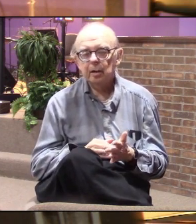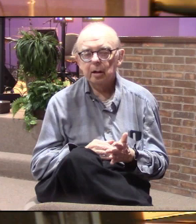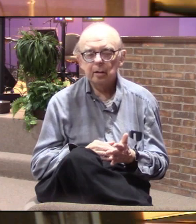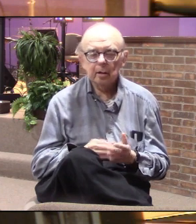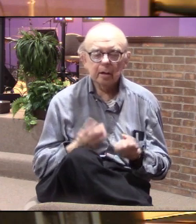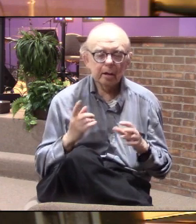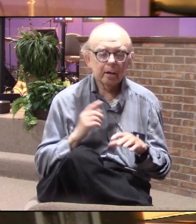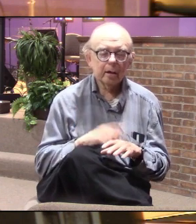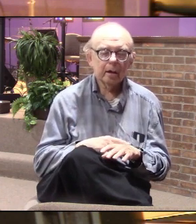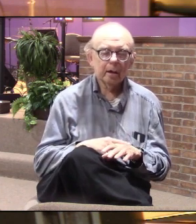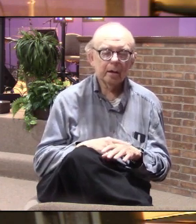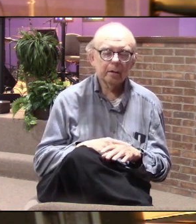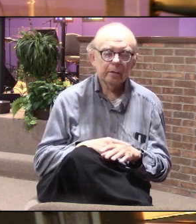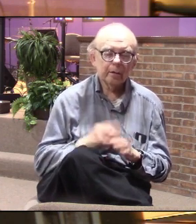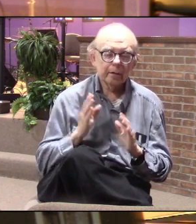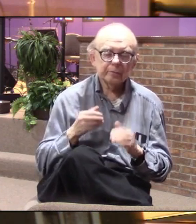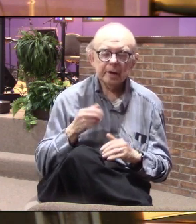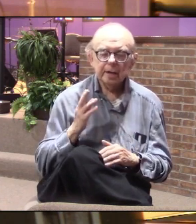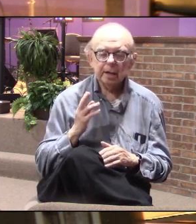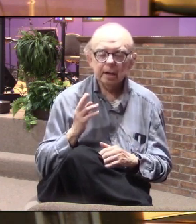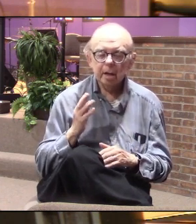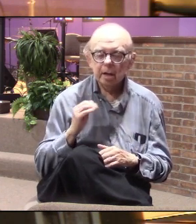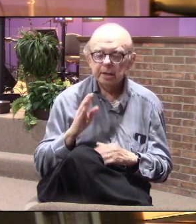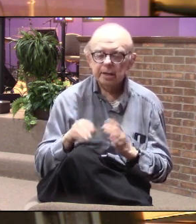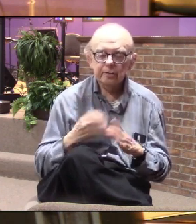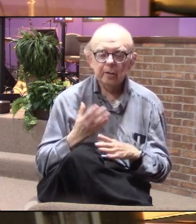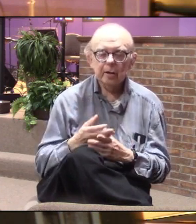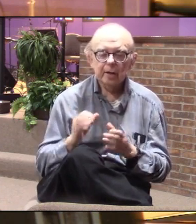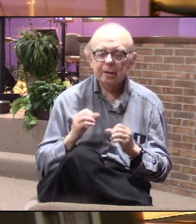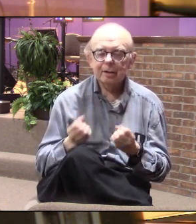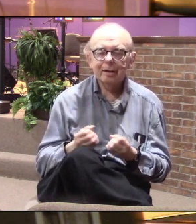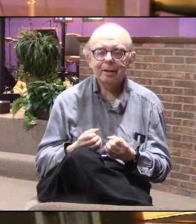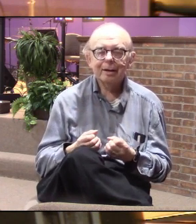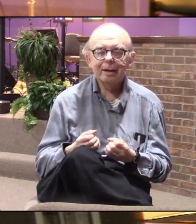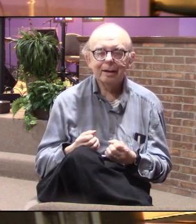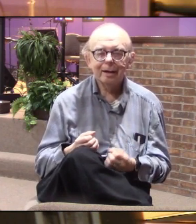How many times do you expect him to get you out of that situation?